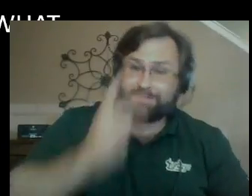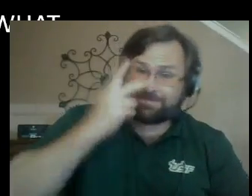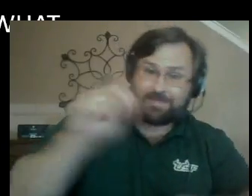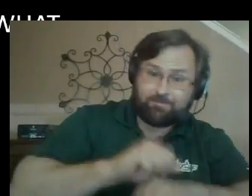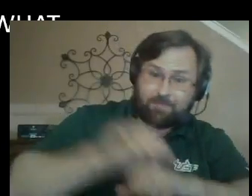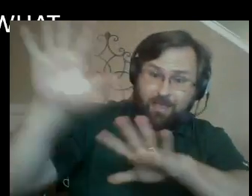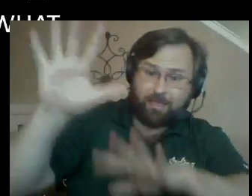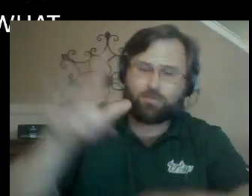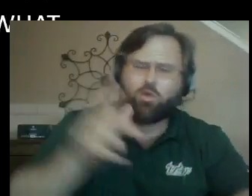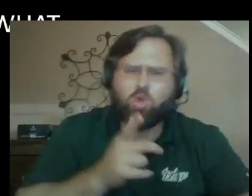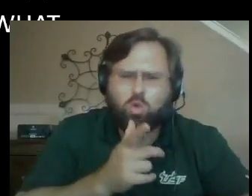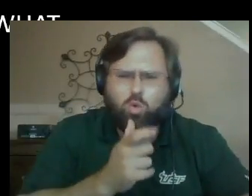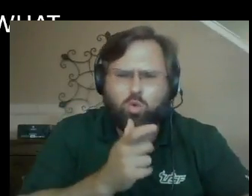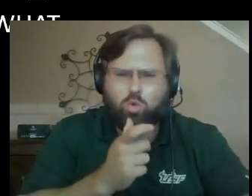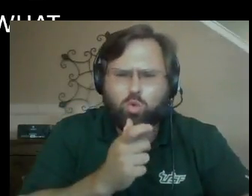or